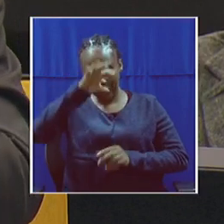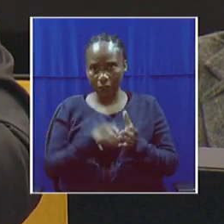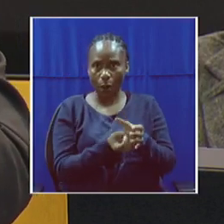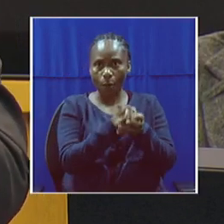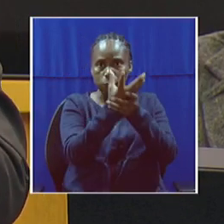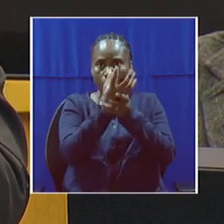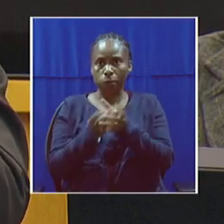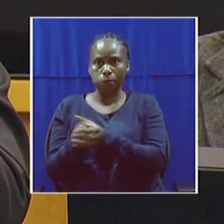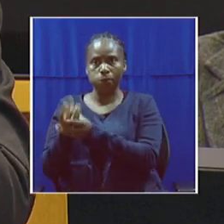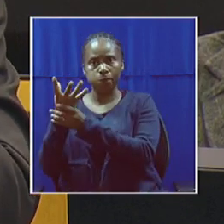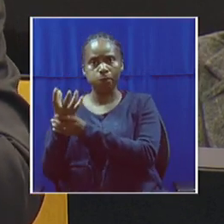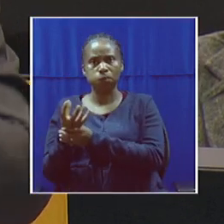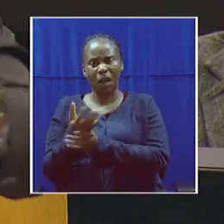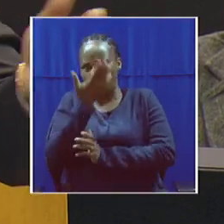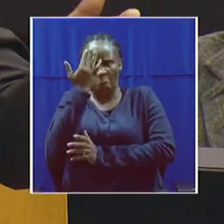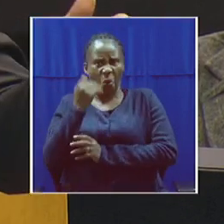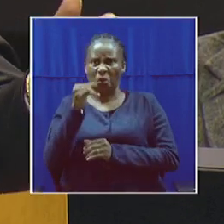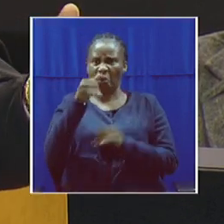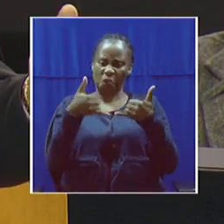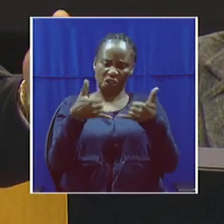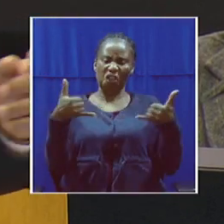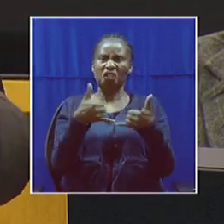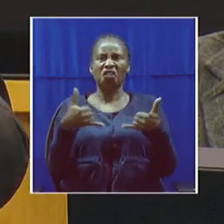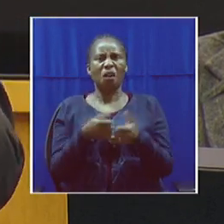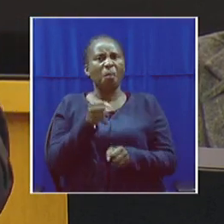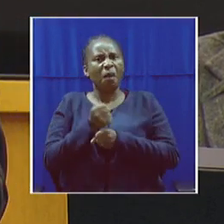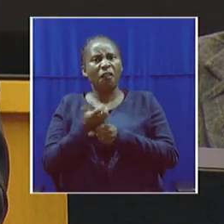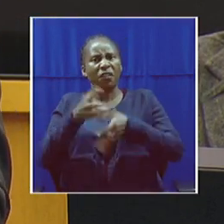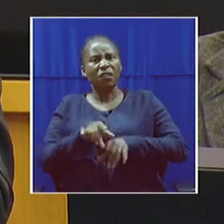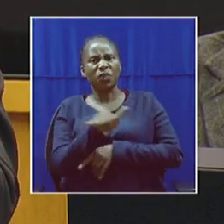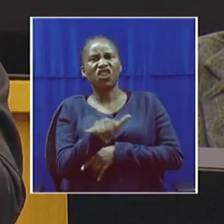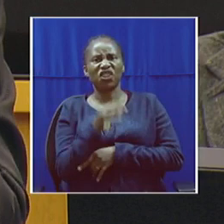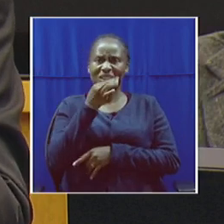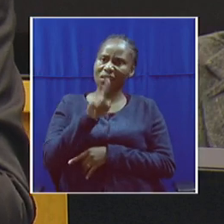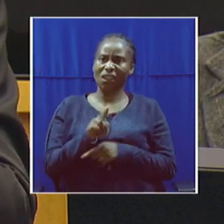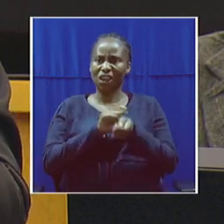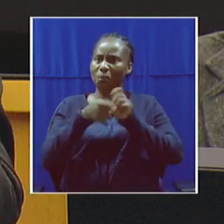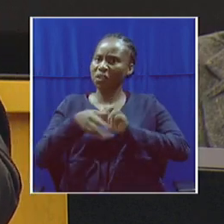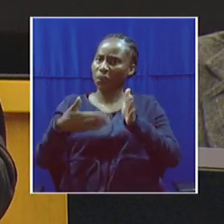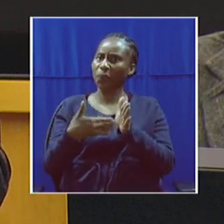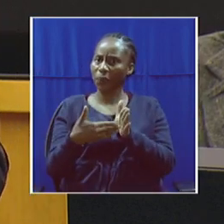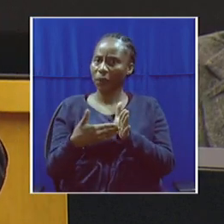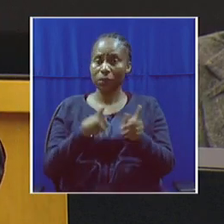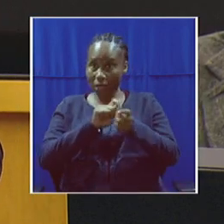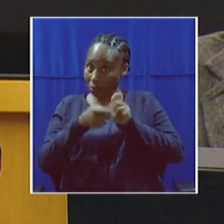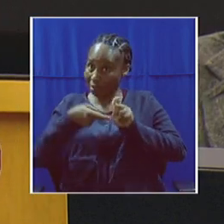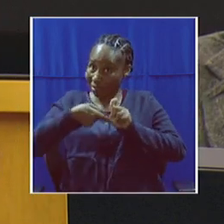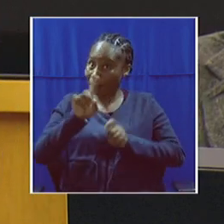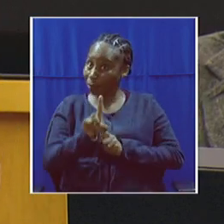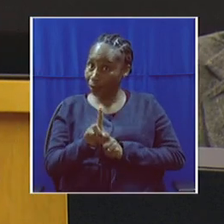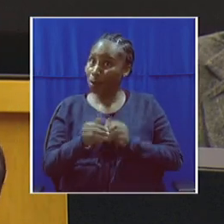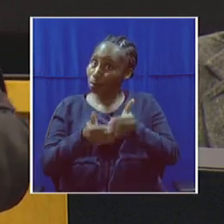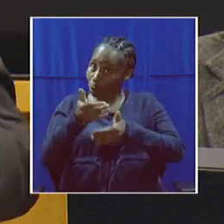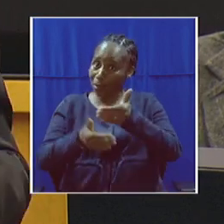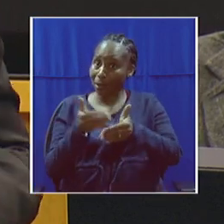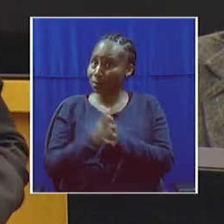what barometer have you used to say there's no transformation transformation is a process what confuses